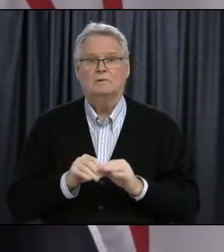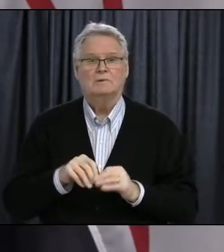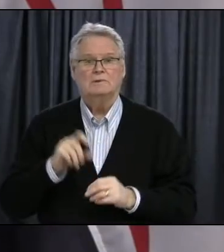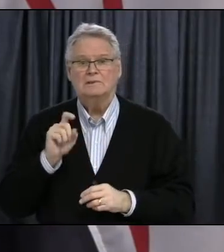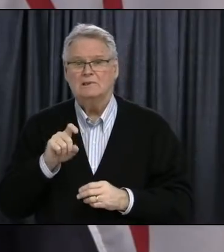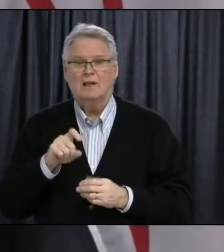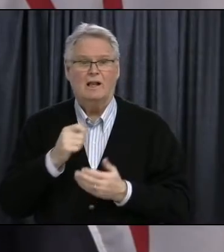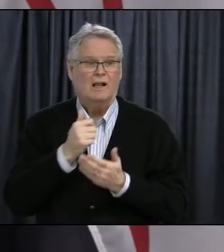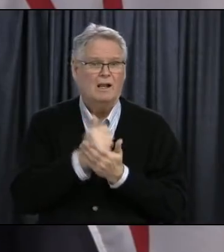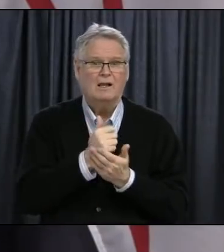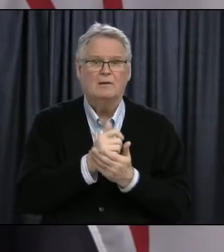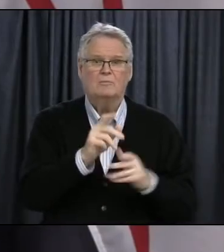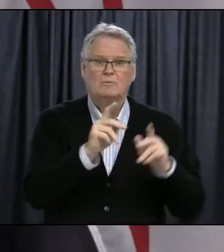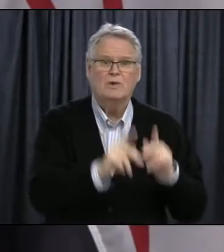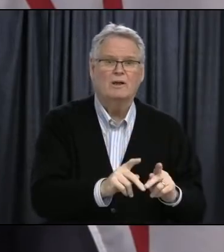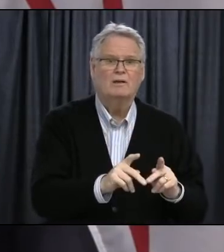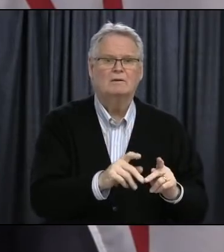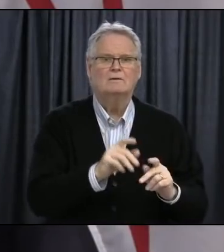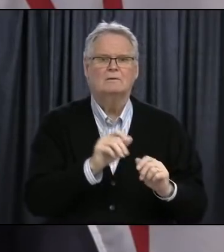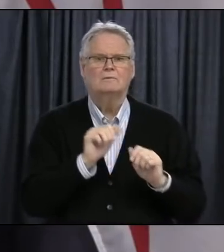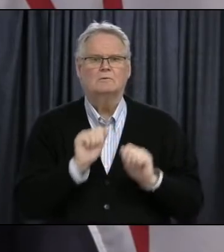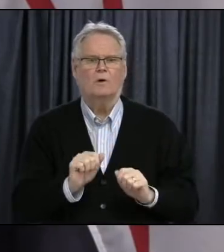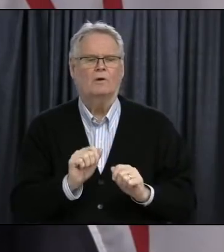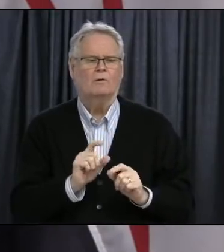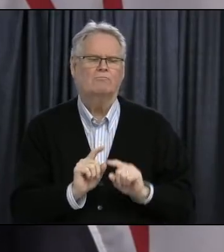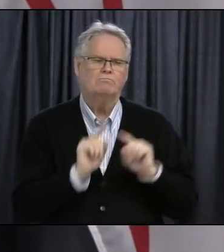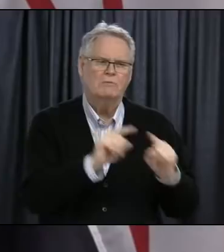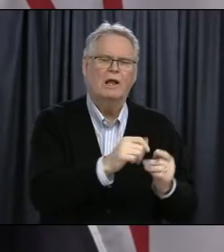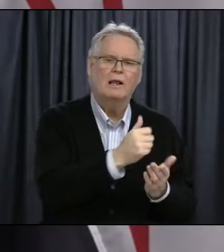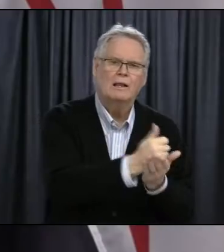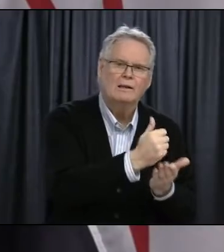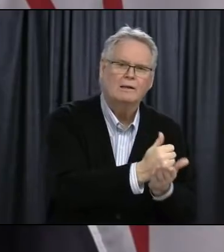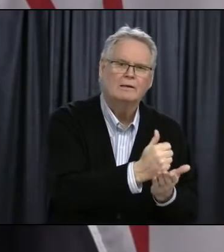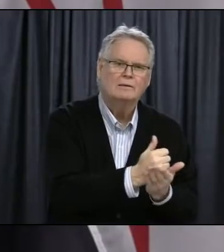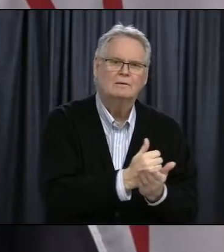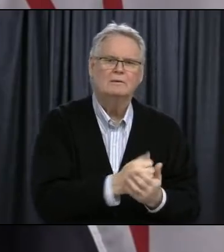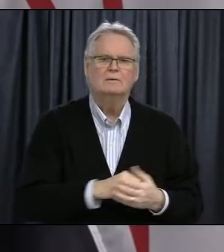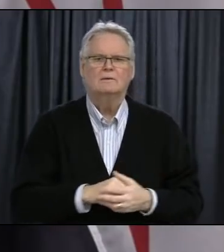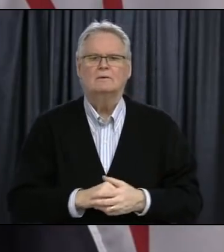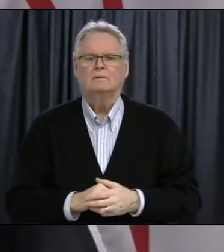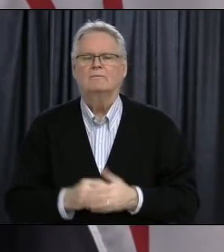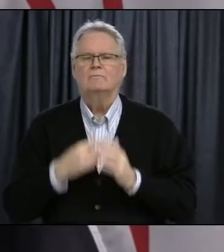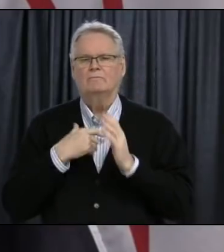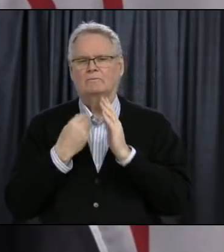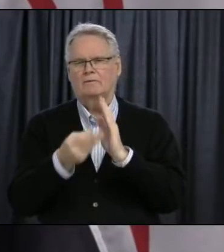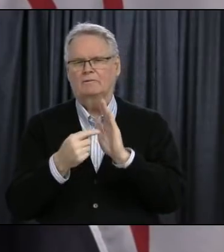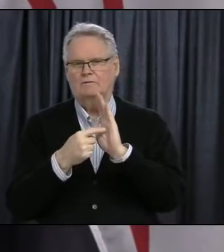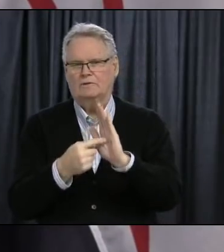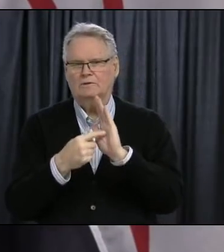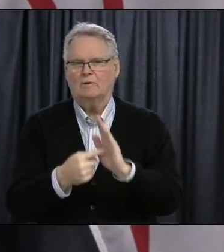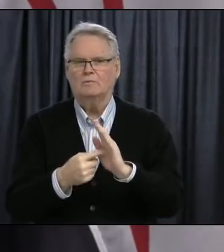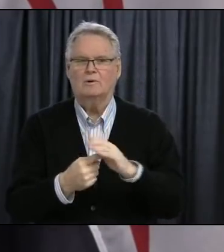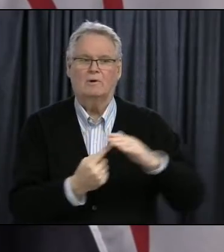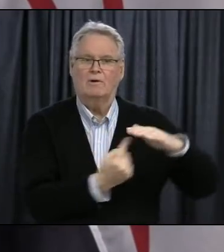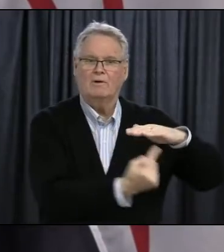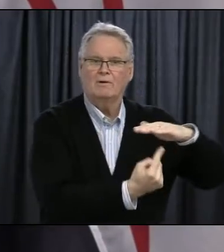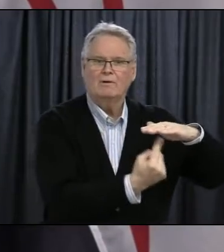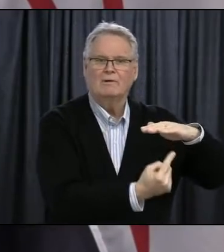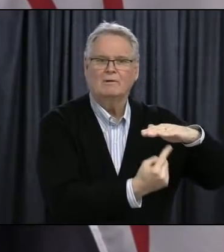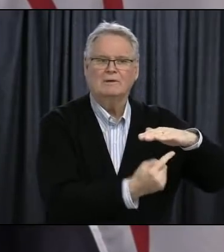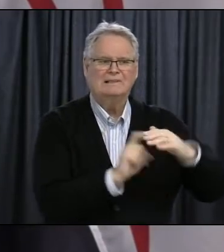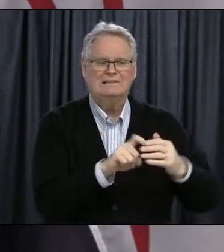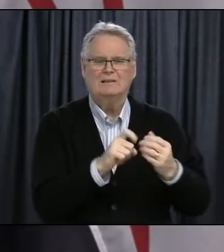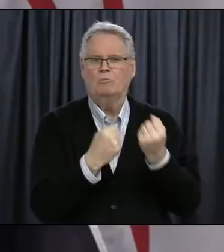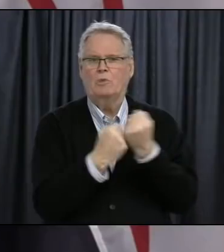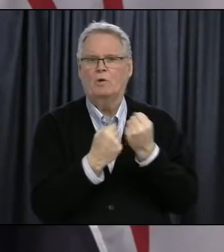healthy. As examples, it is okay to support an individual who is isolated or needs support, or to bring caregivers into